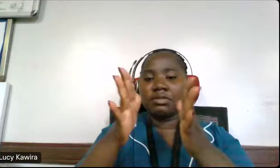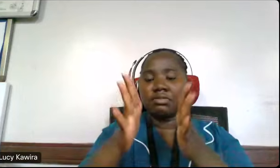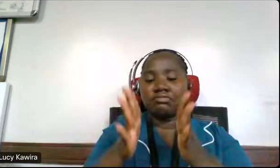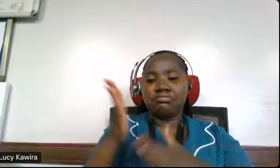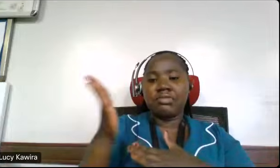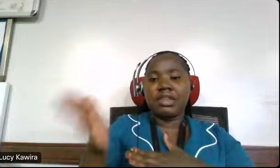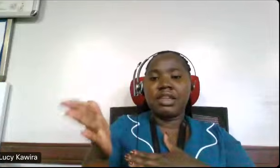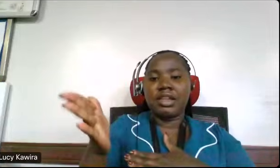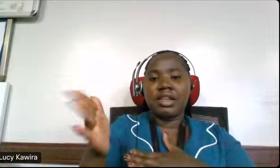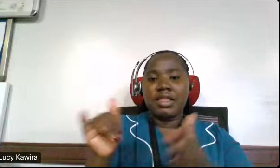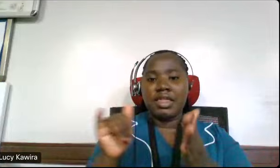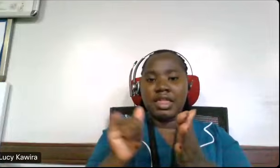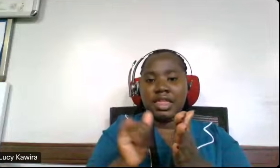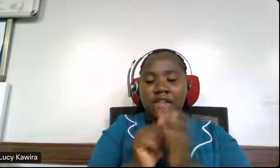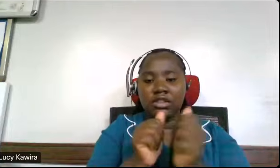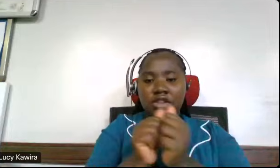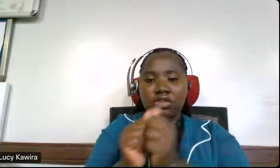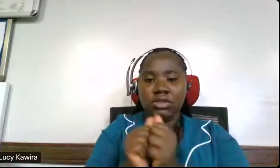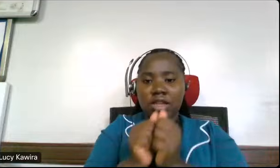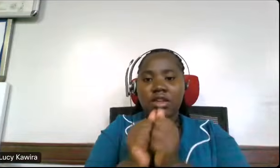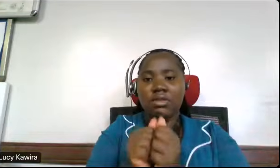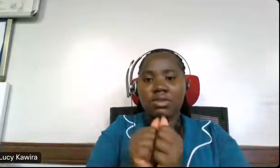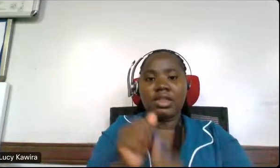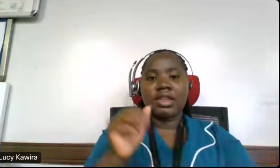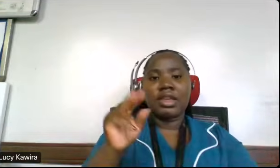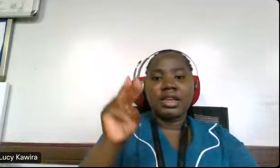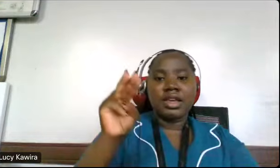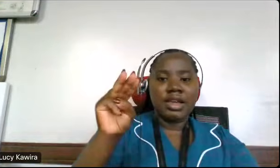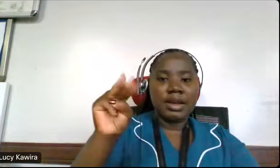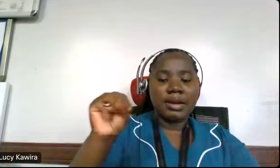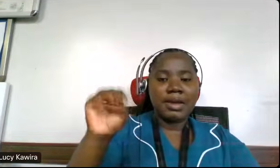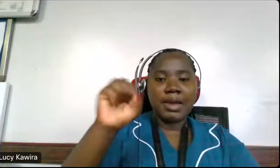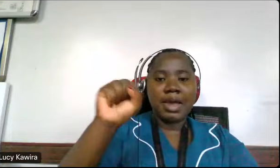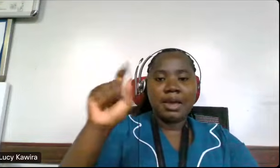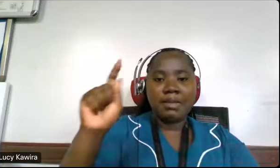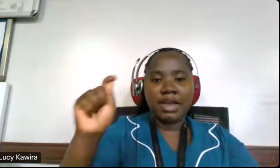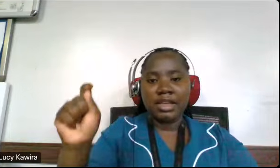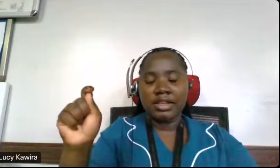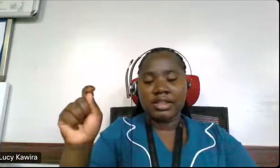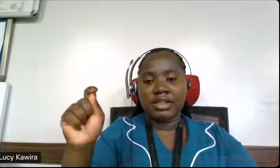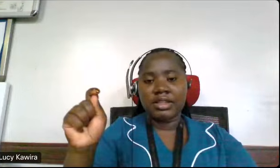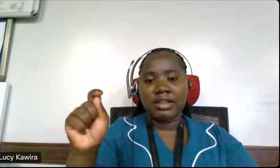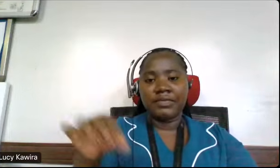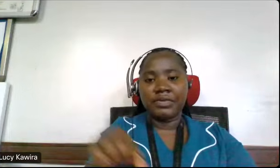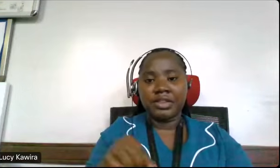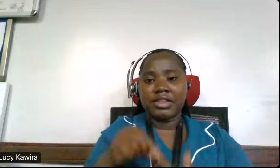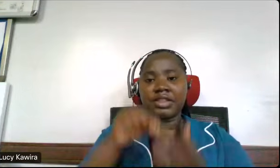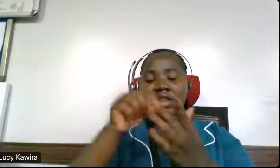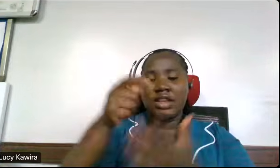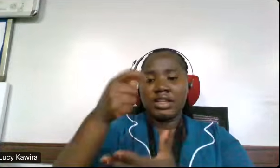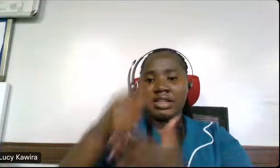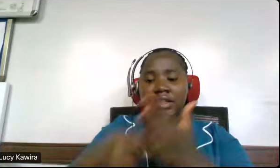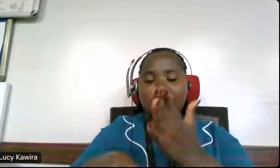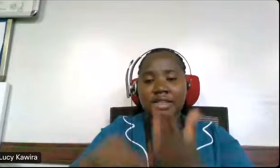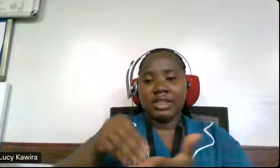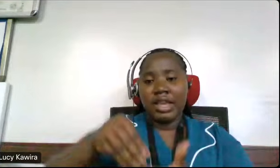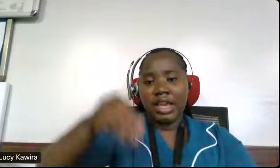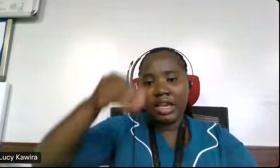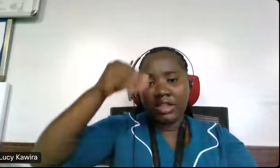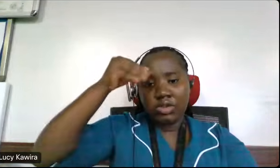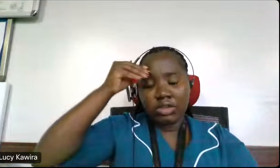And this was in conjunction with the Micro and Small Taxpayers Unit, specifically on the tax education